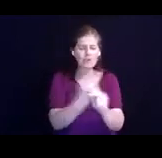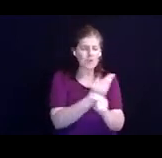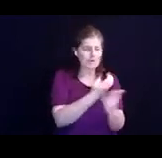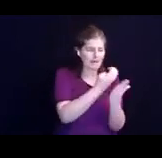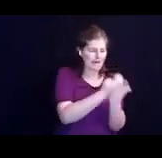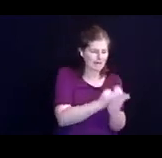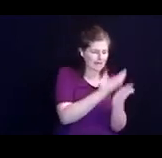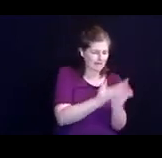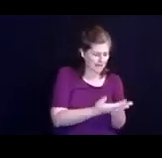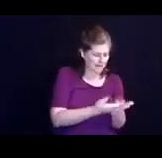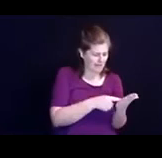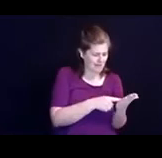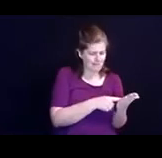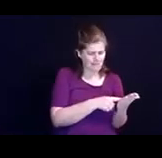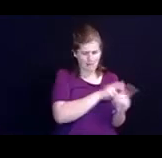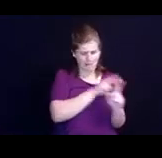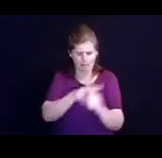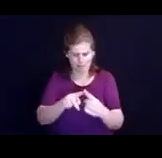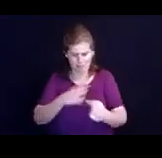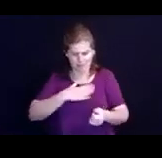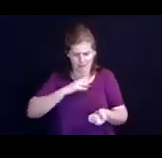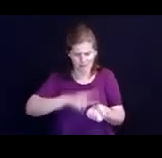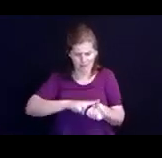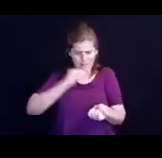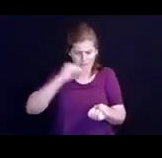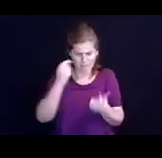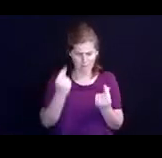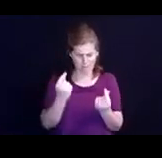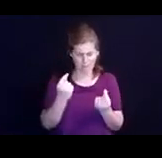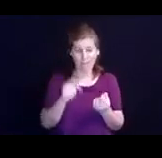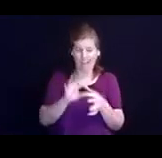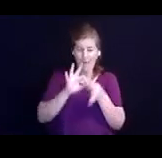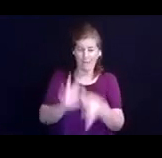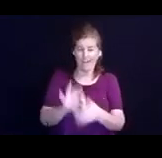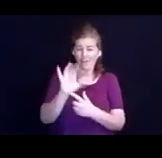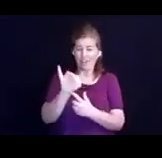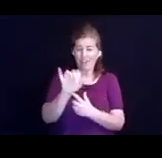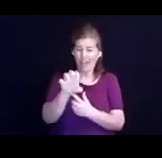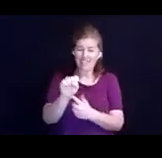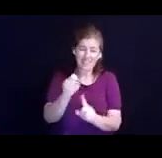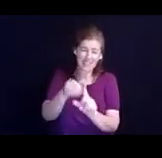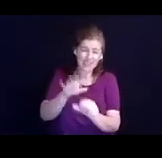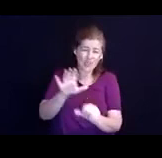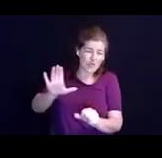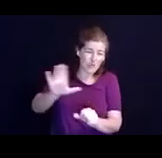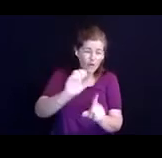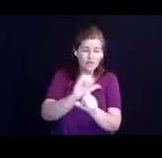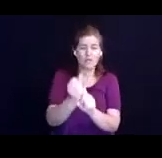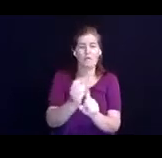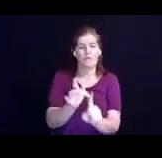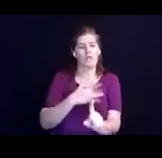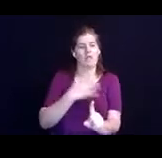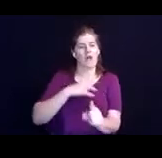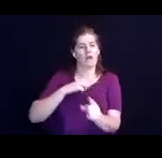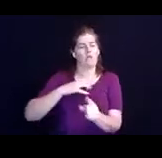and apply it in your nursing home. And that case-based approach is where I think the richness of this program really